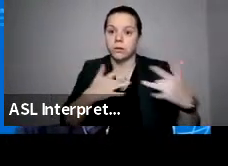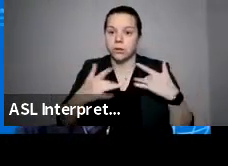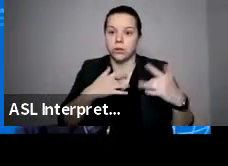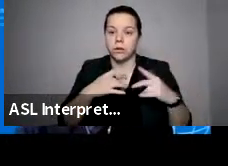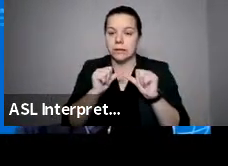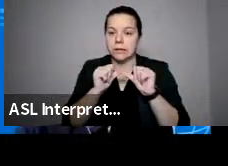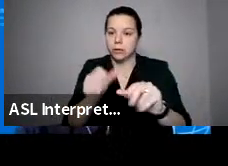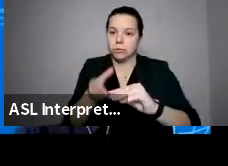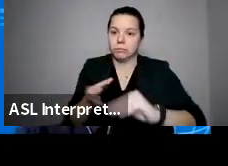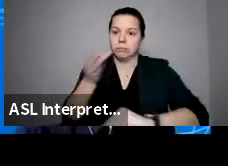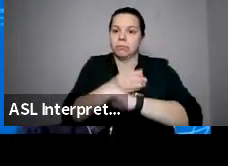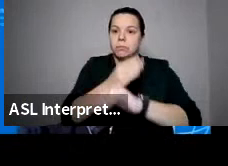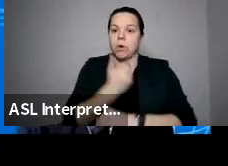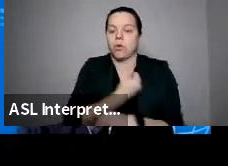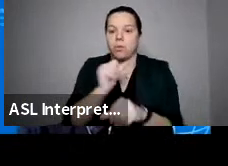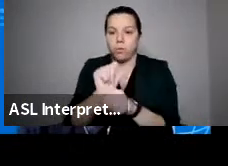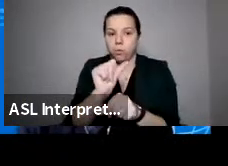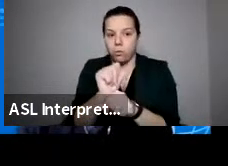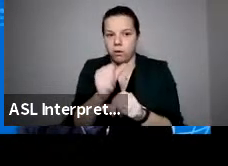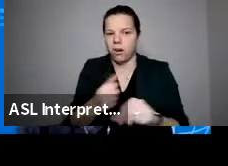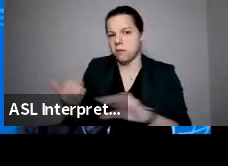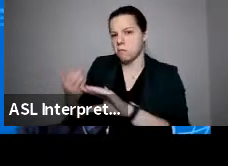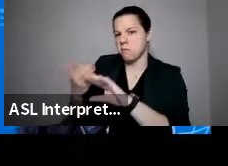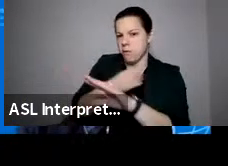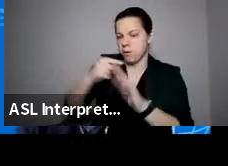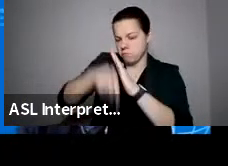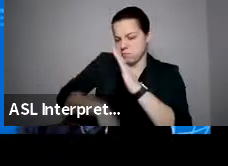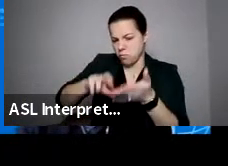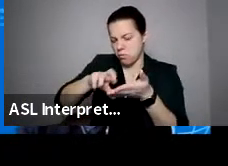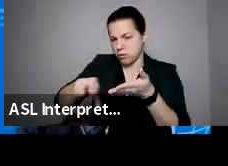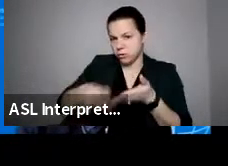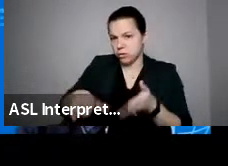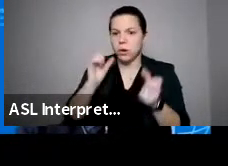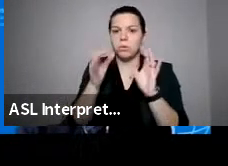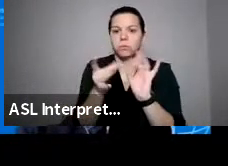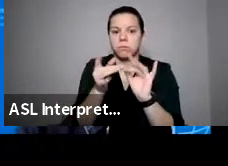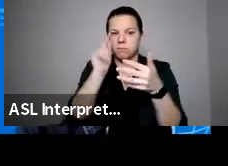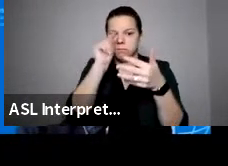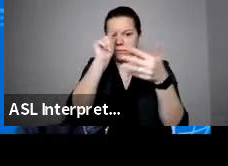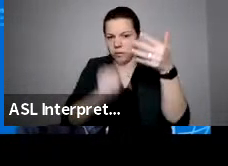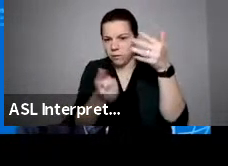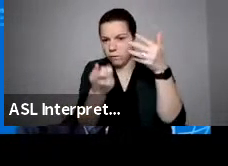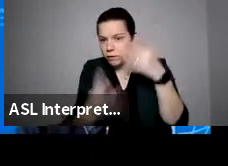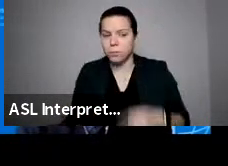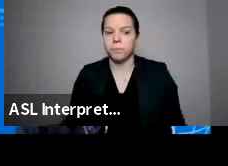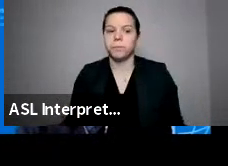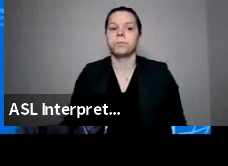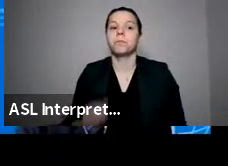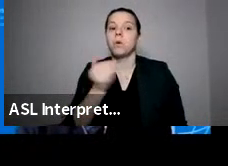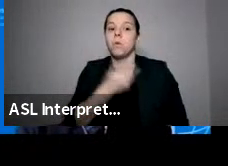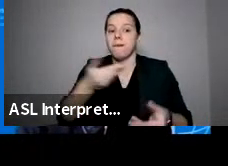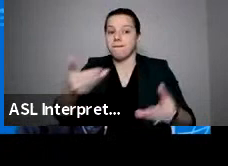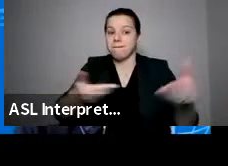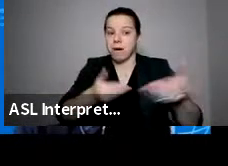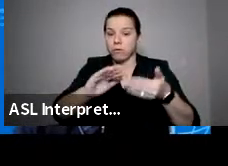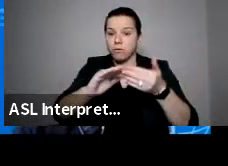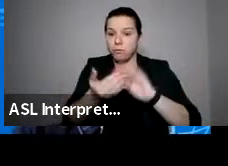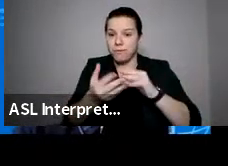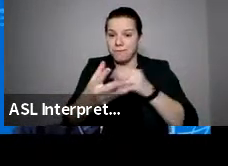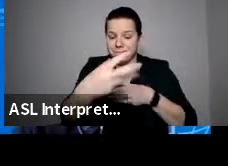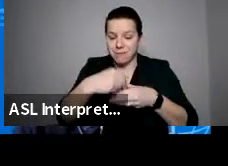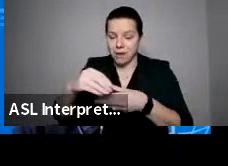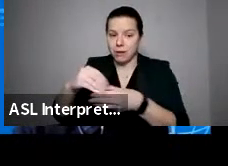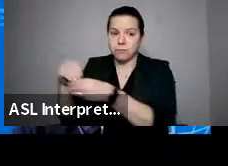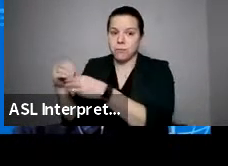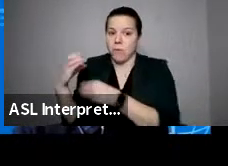And before getting into the research side, I wanted to note a couple of these. We've hired community engagement officers across